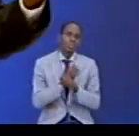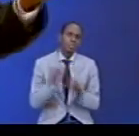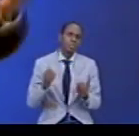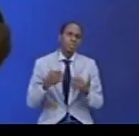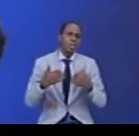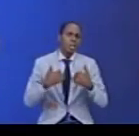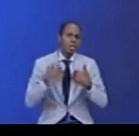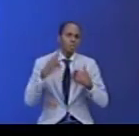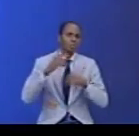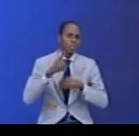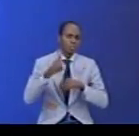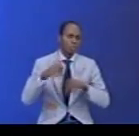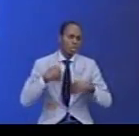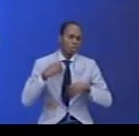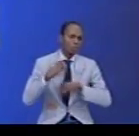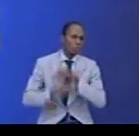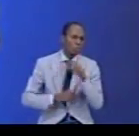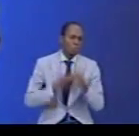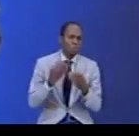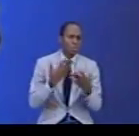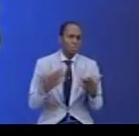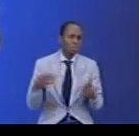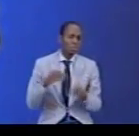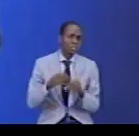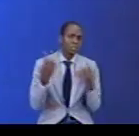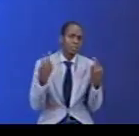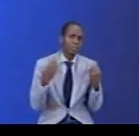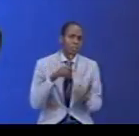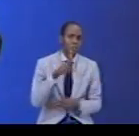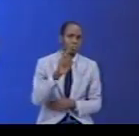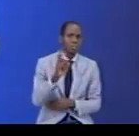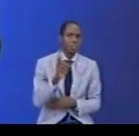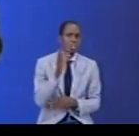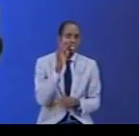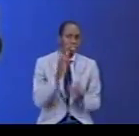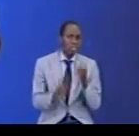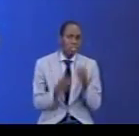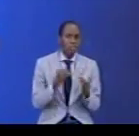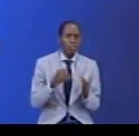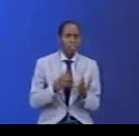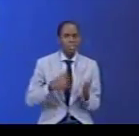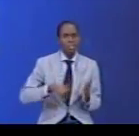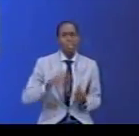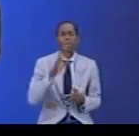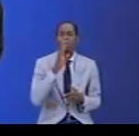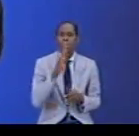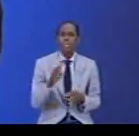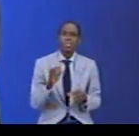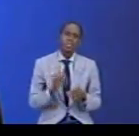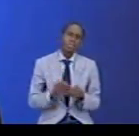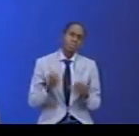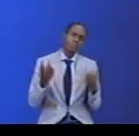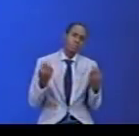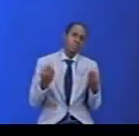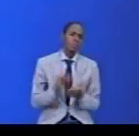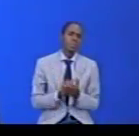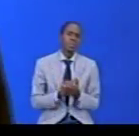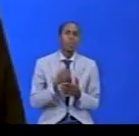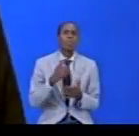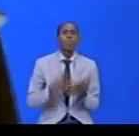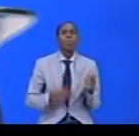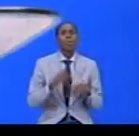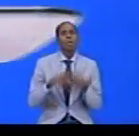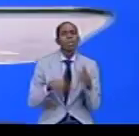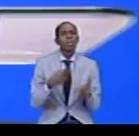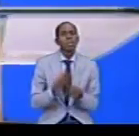suffered so many things simply not if it's yet be in vain what kind of things